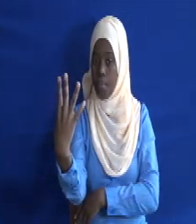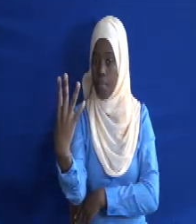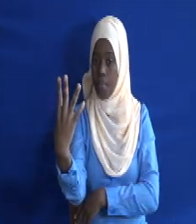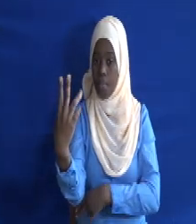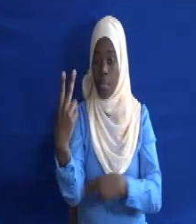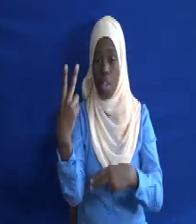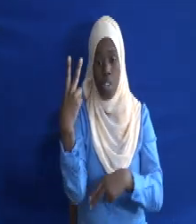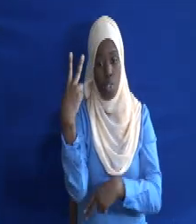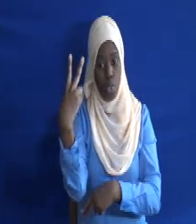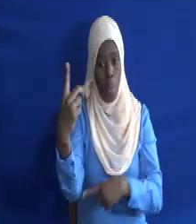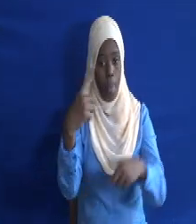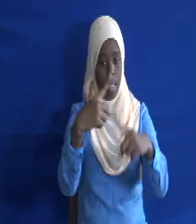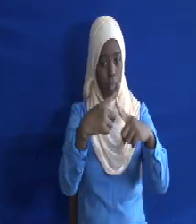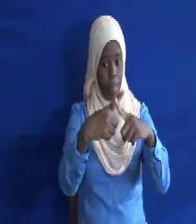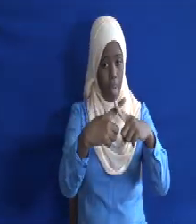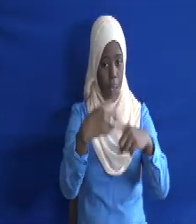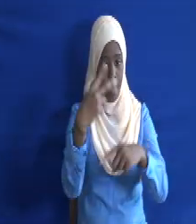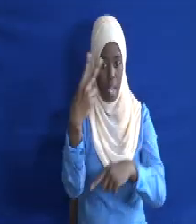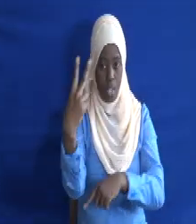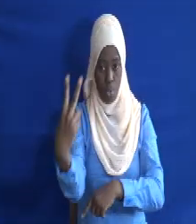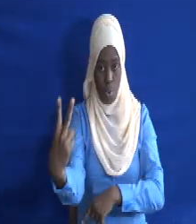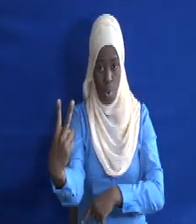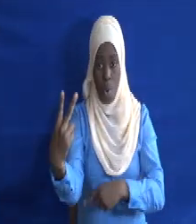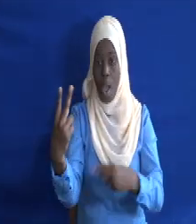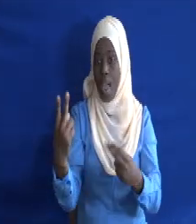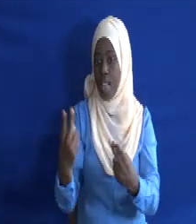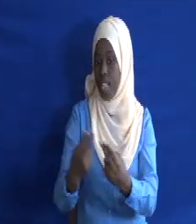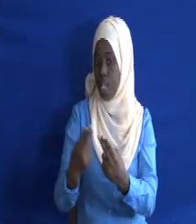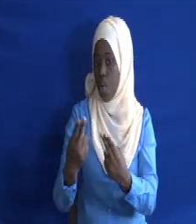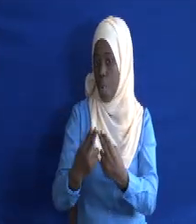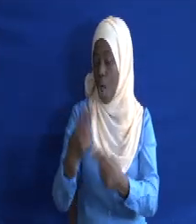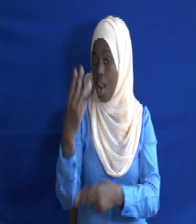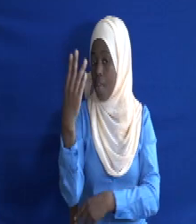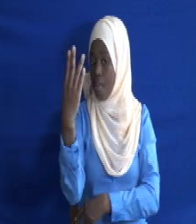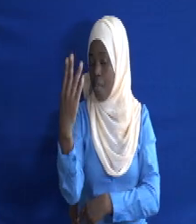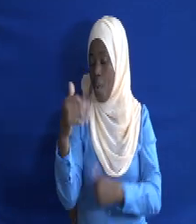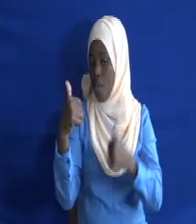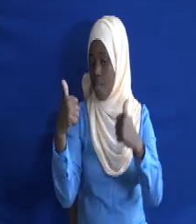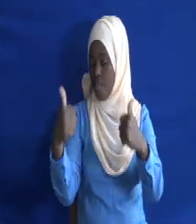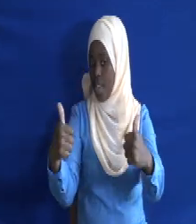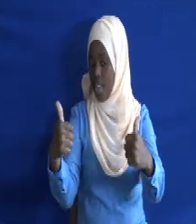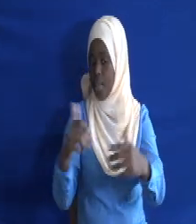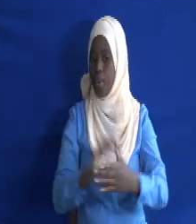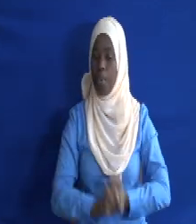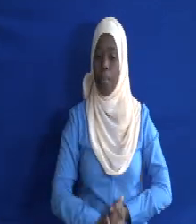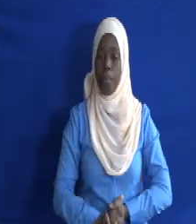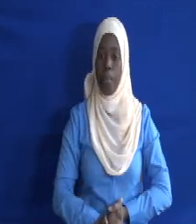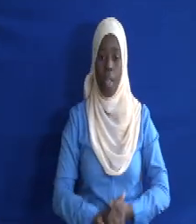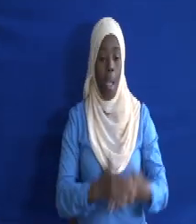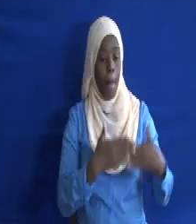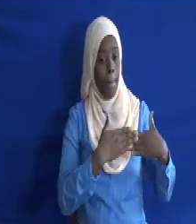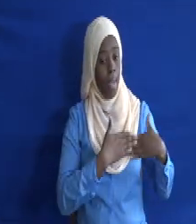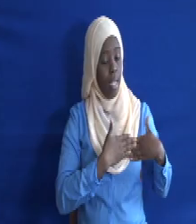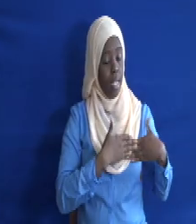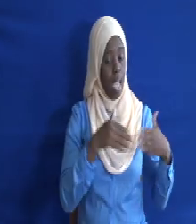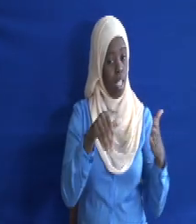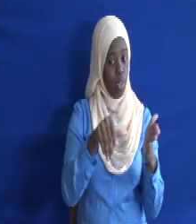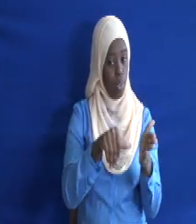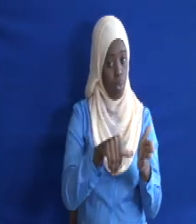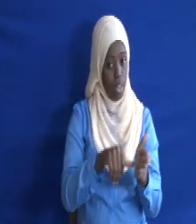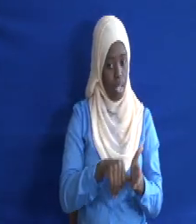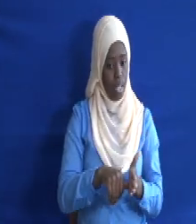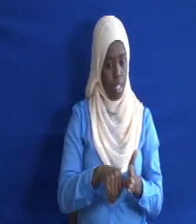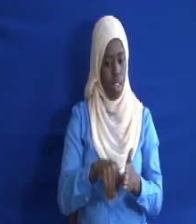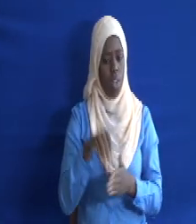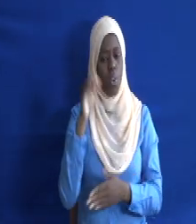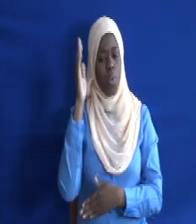4. 2 multiplied by 2 is equal to 4. Very good. My dear